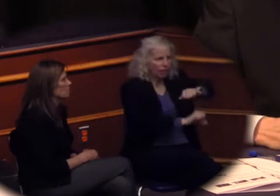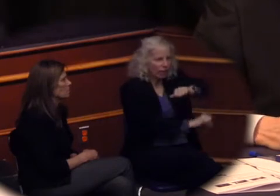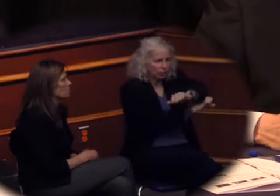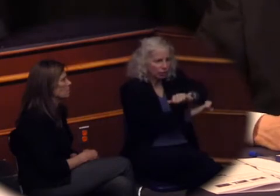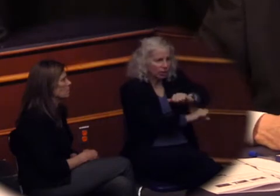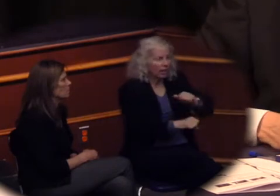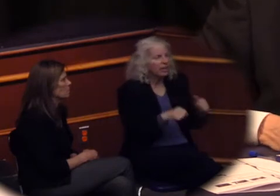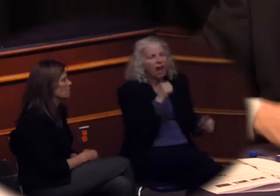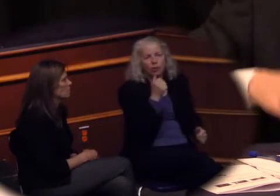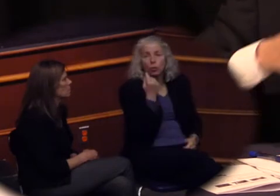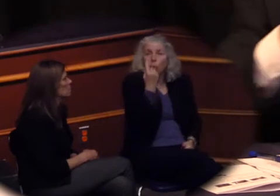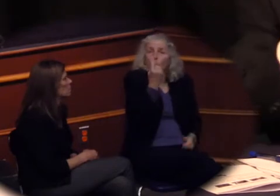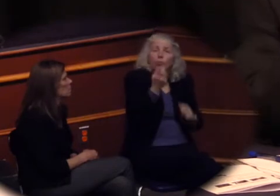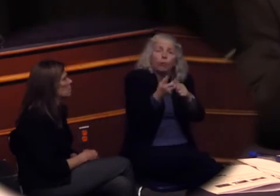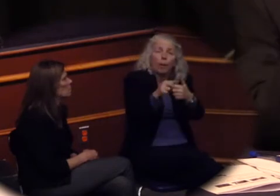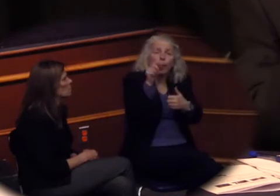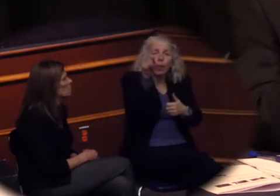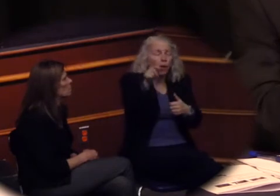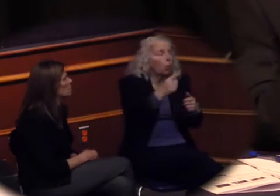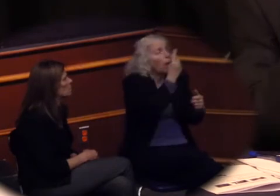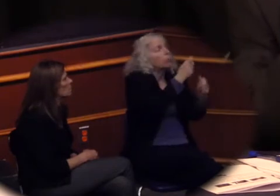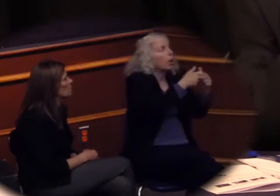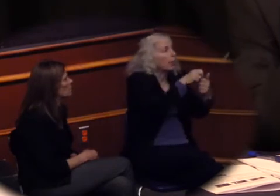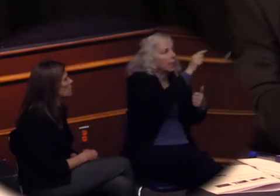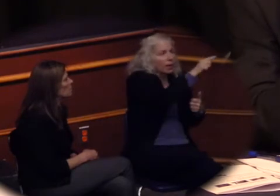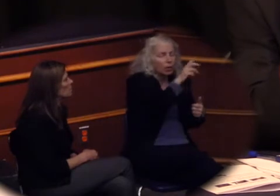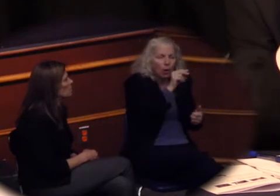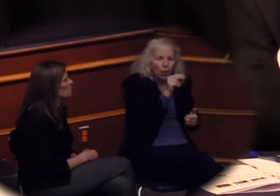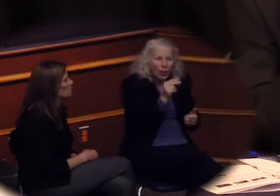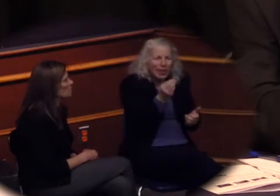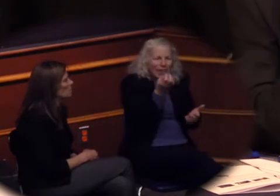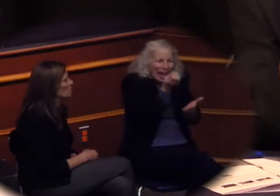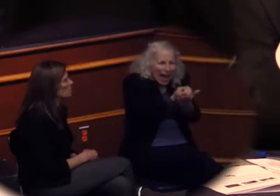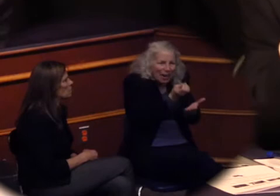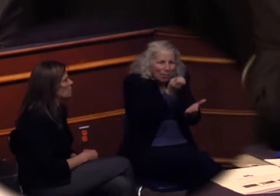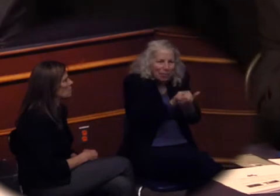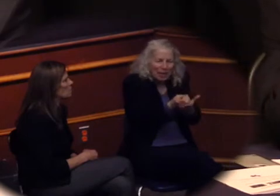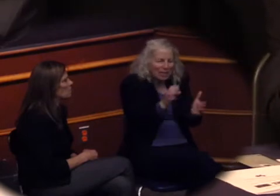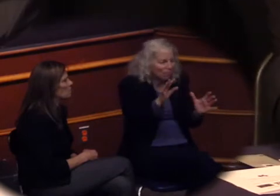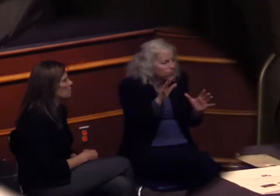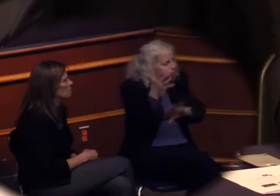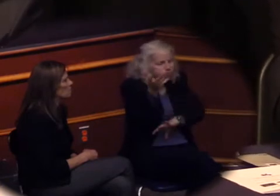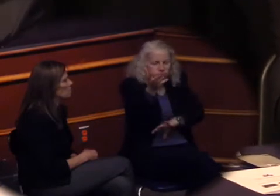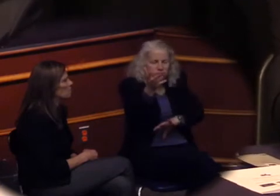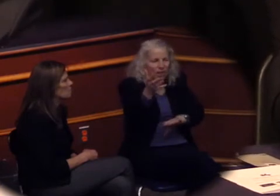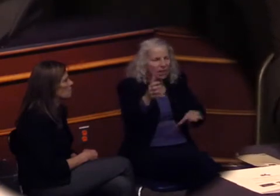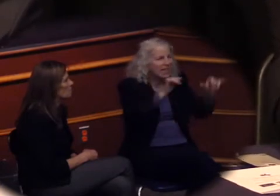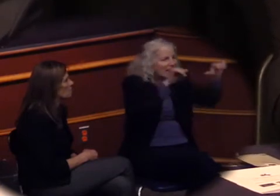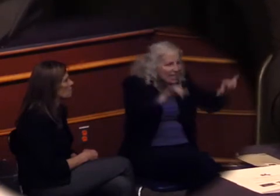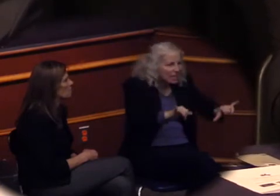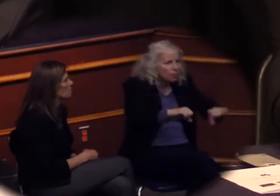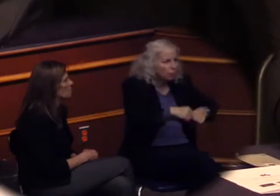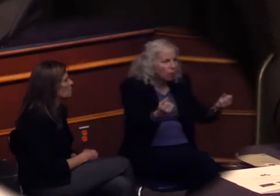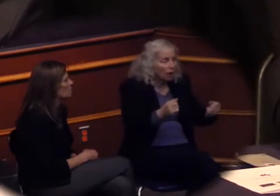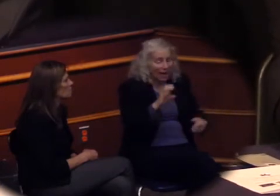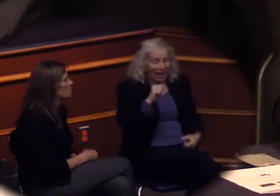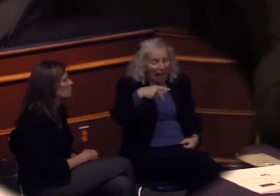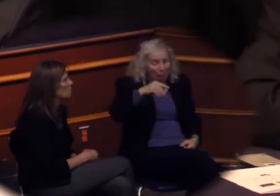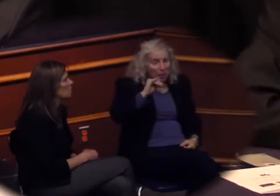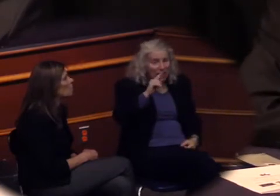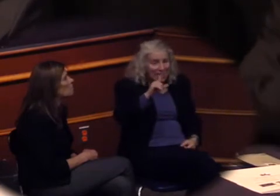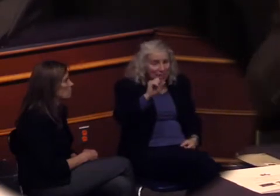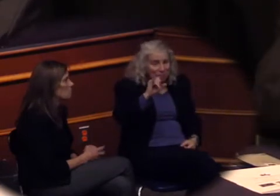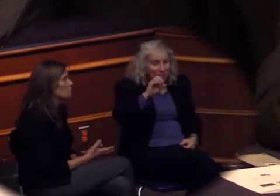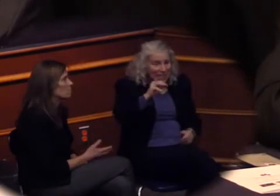an isolated problem over here. We have an economy that is upside down and broken, and a capitalism that is upside down and broken.